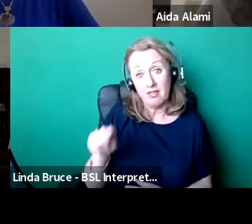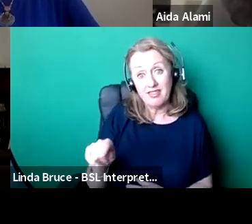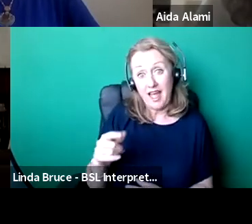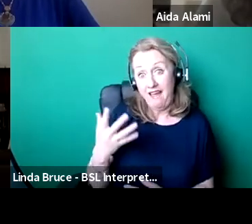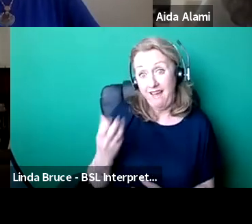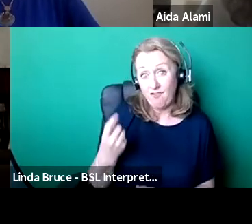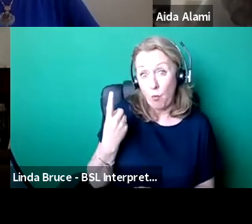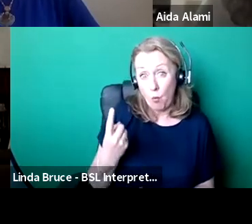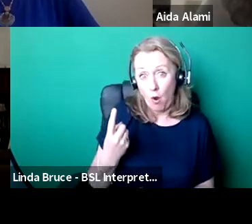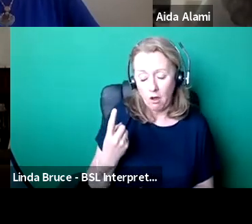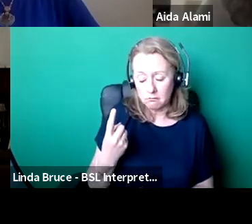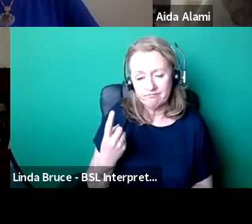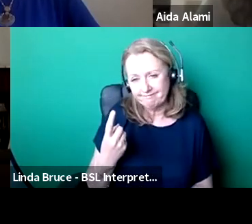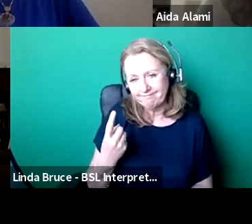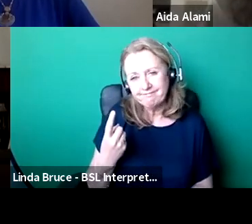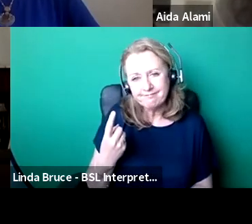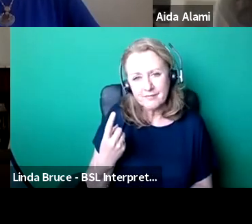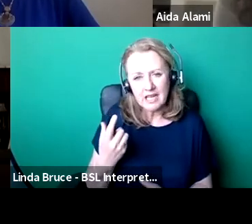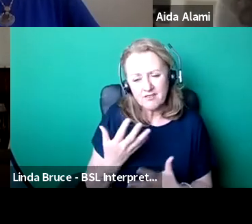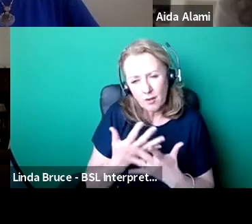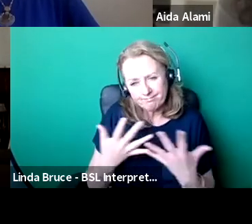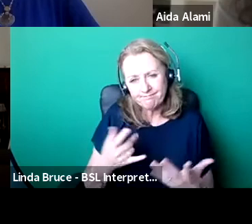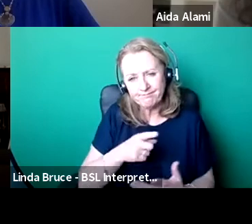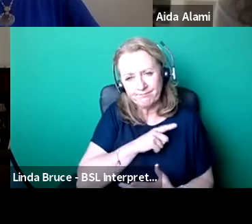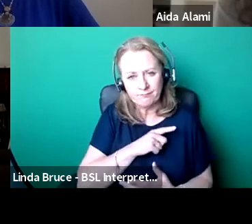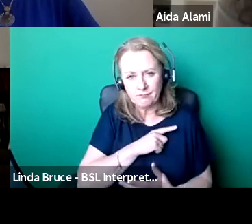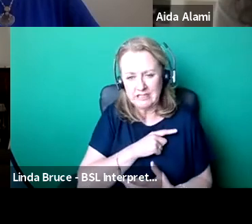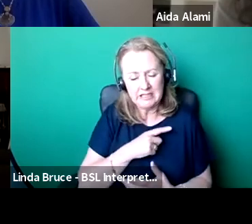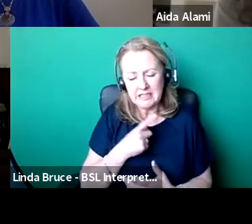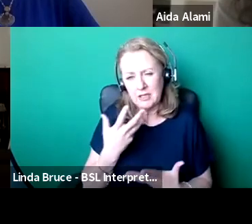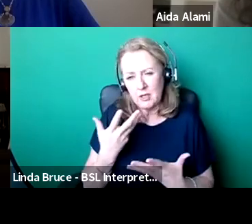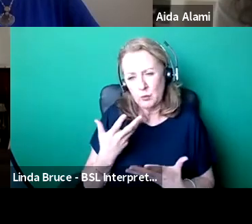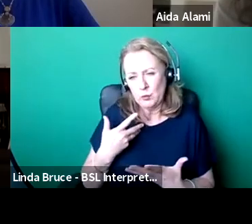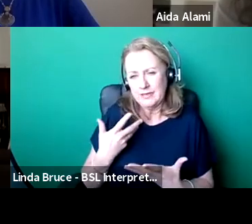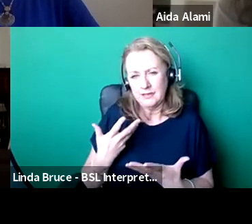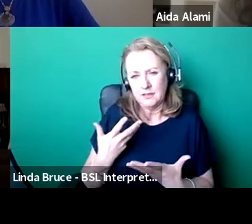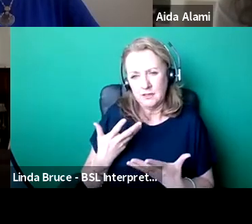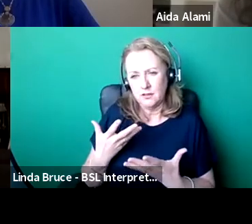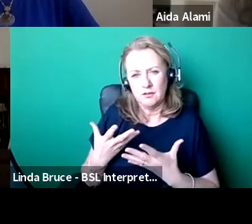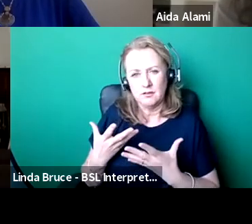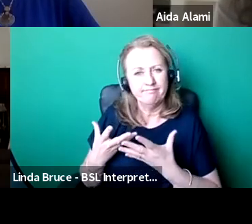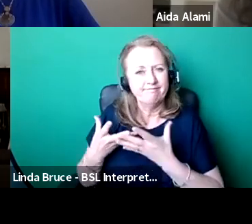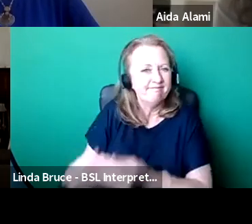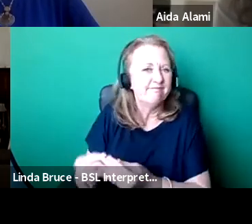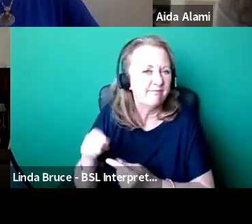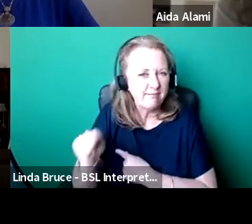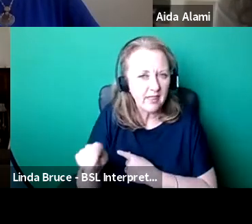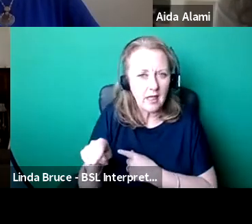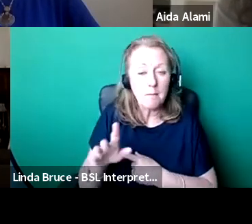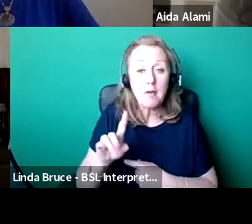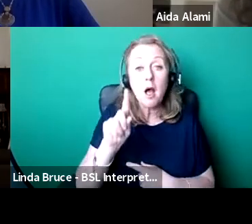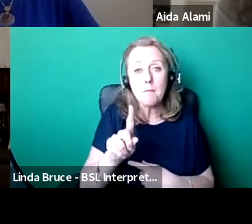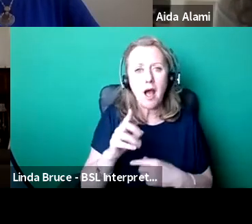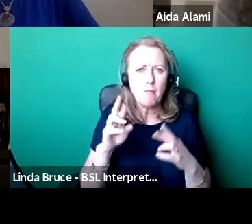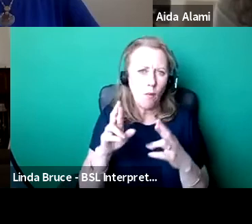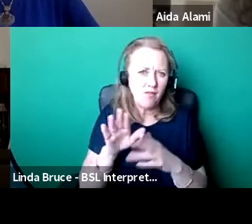for numerous unnamed reasons, we did not go in that direction. But I'm very much